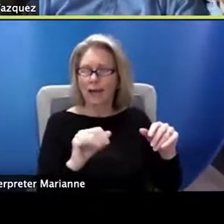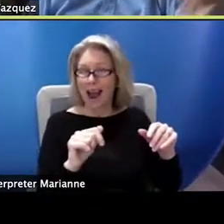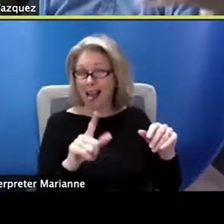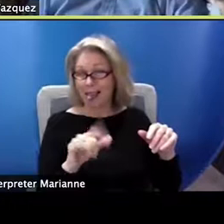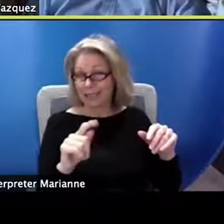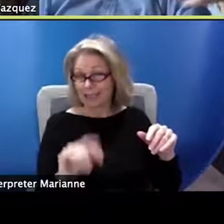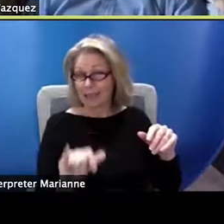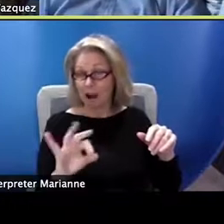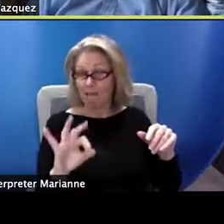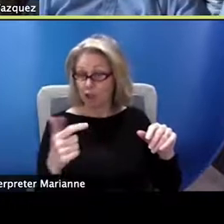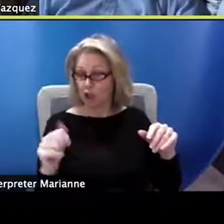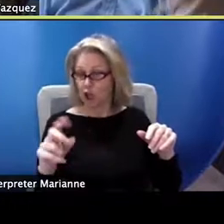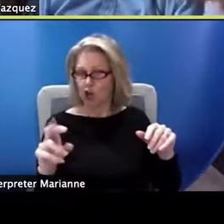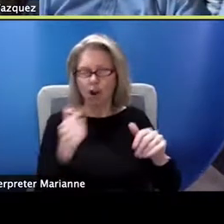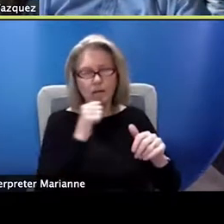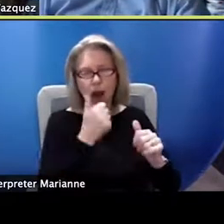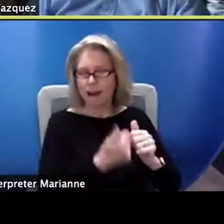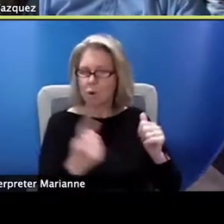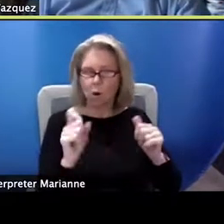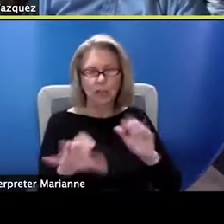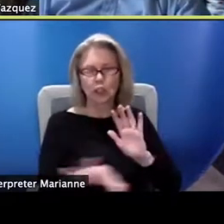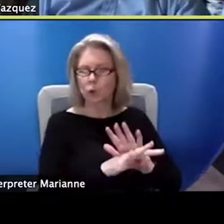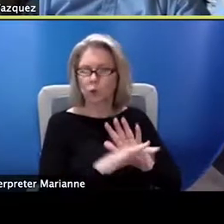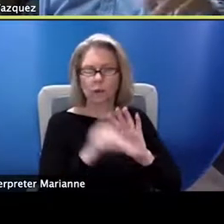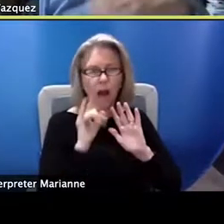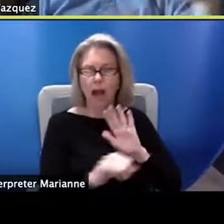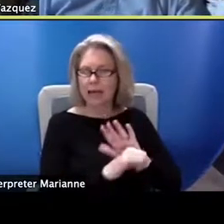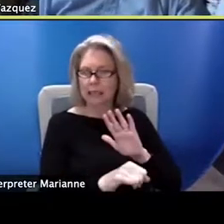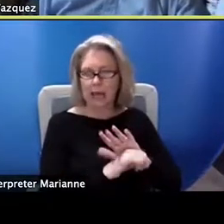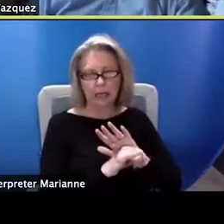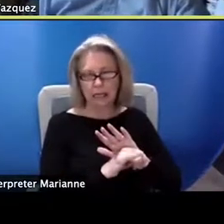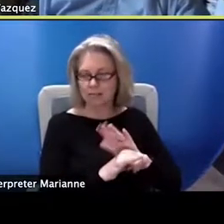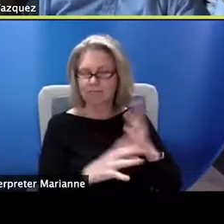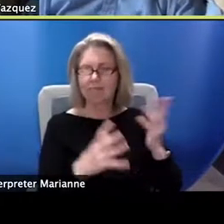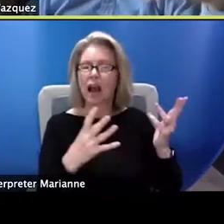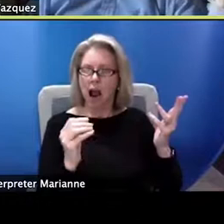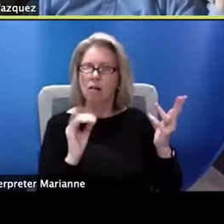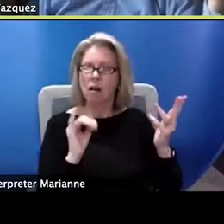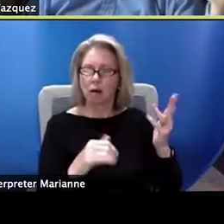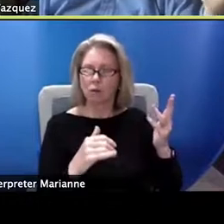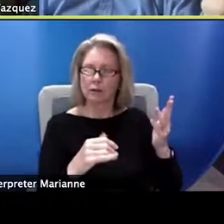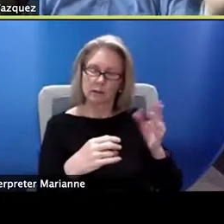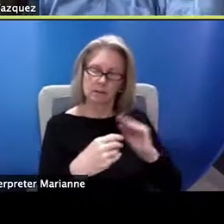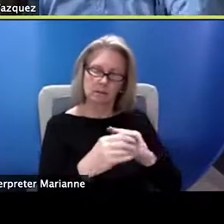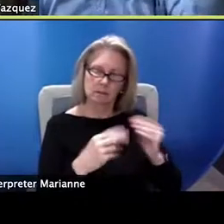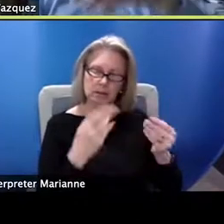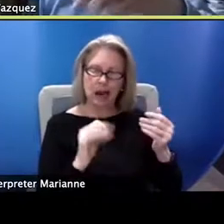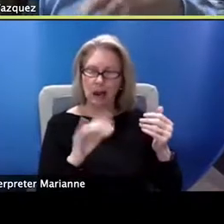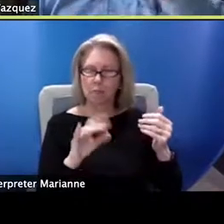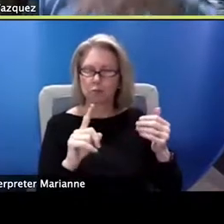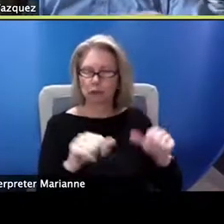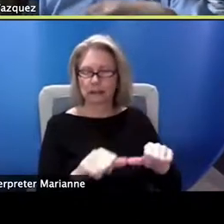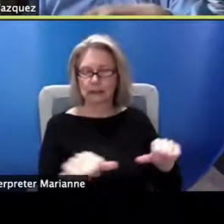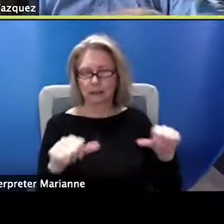everybody can choose an identity and perform a different identity and be in those hybrid spaces, but actually